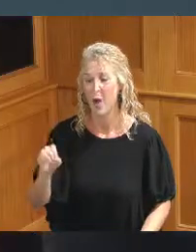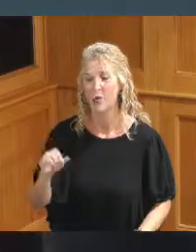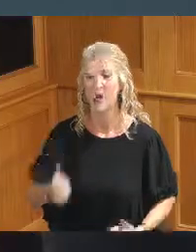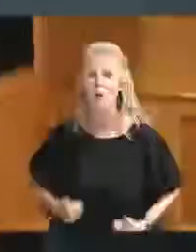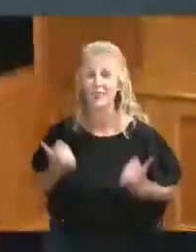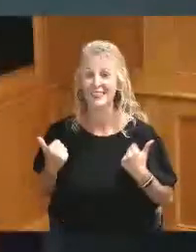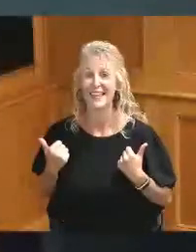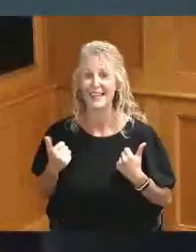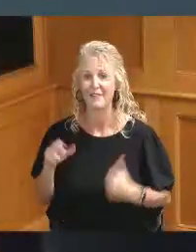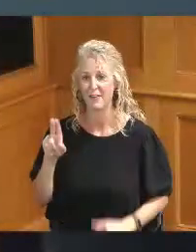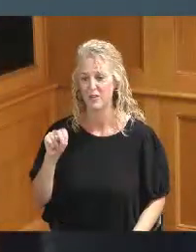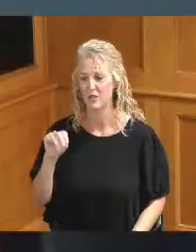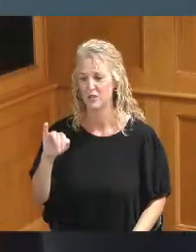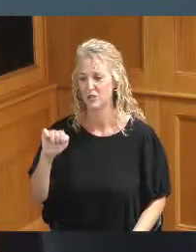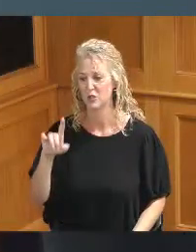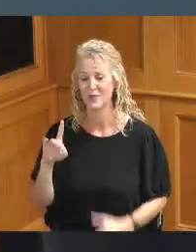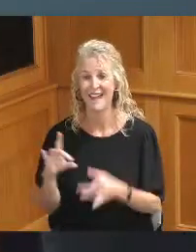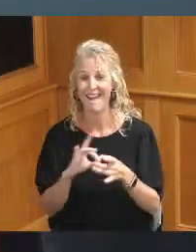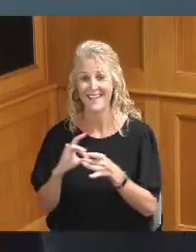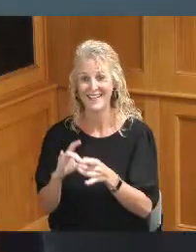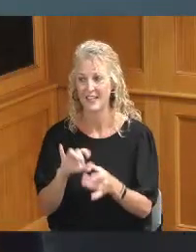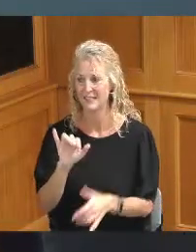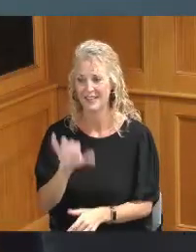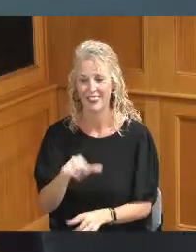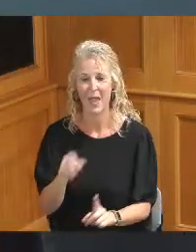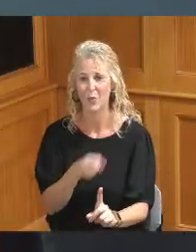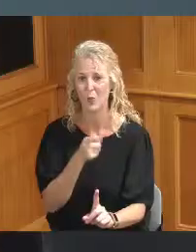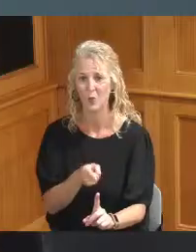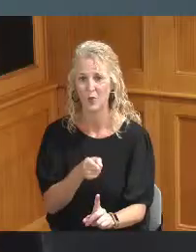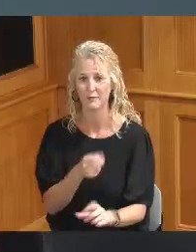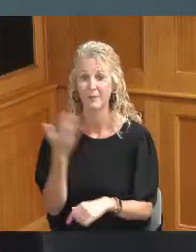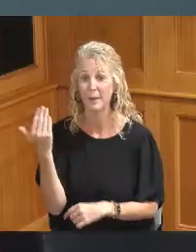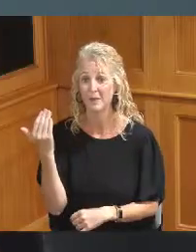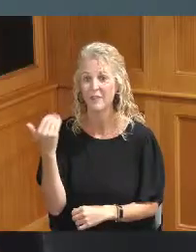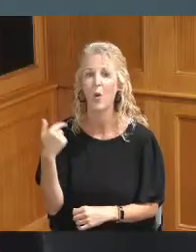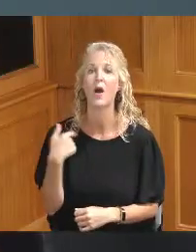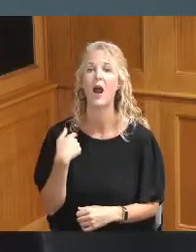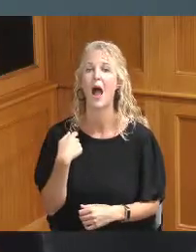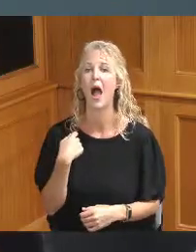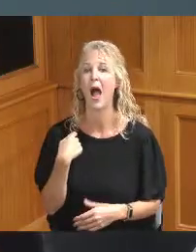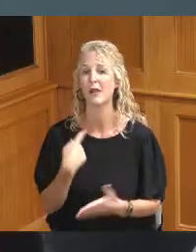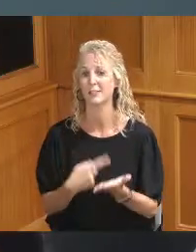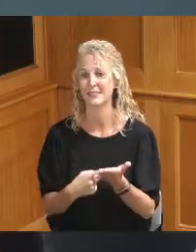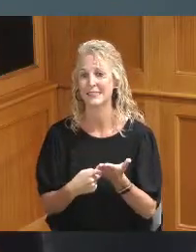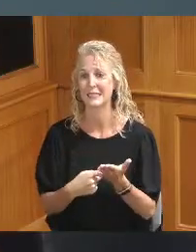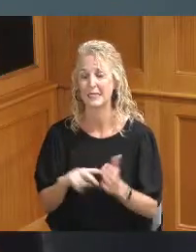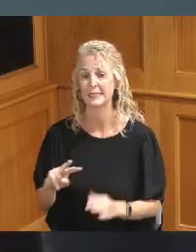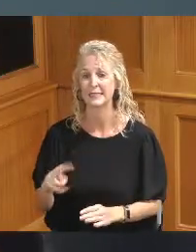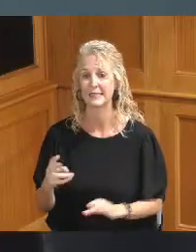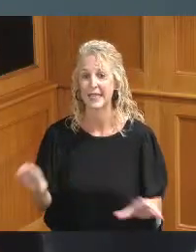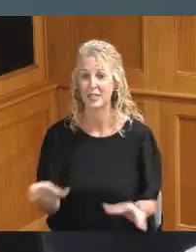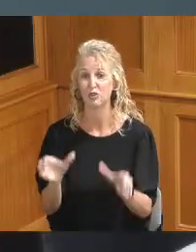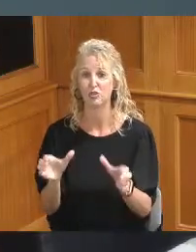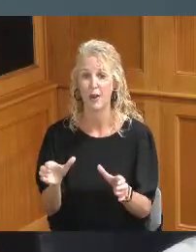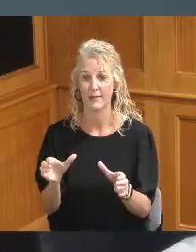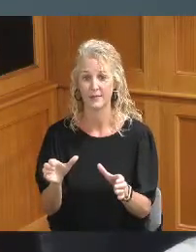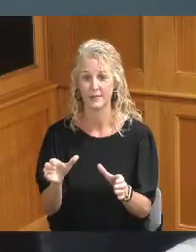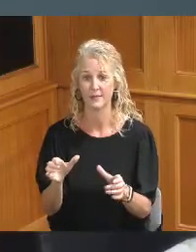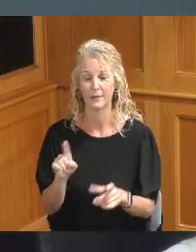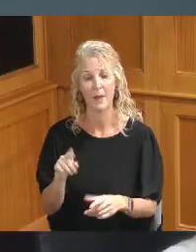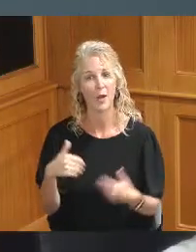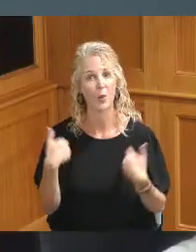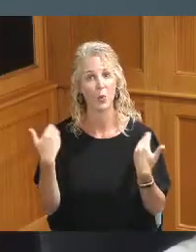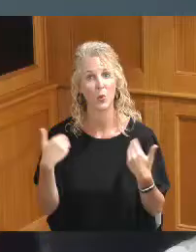United. That's what it's all about. I talked earlier about Second Chance was a passion of mine, but